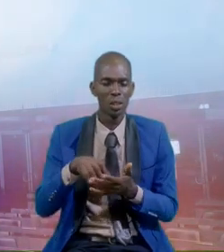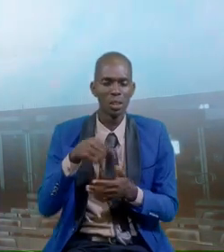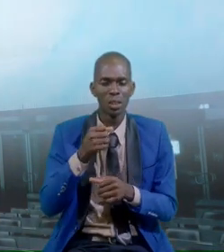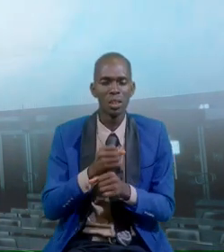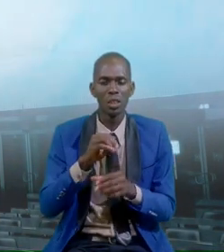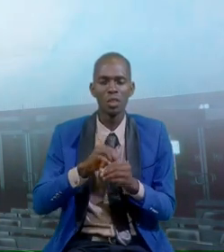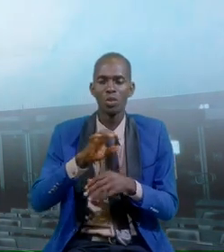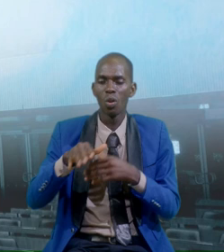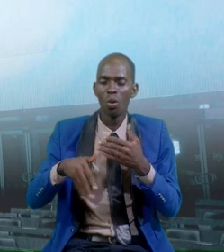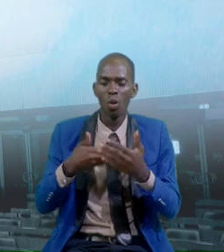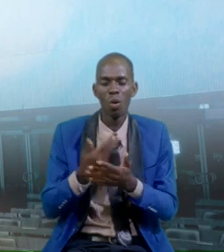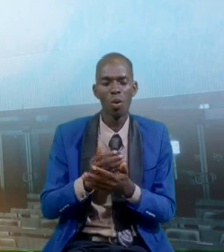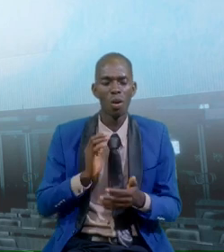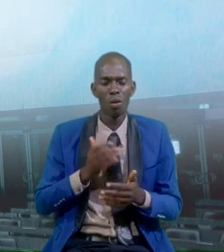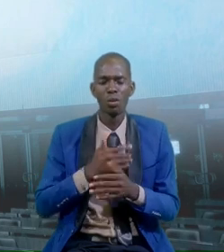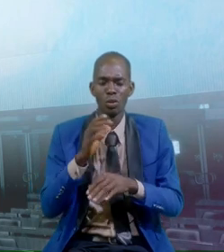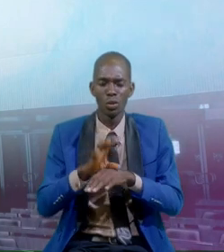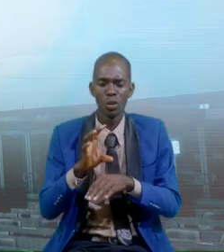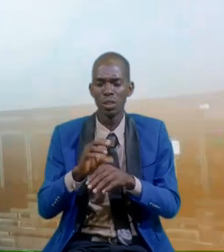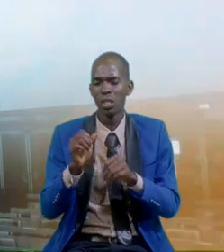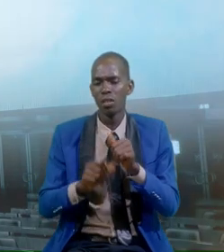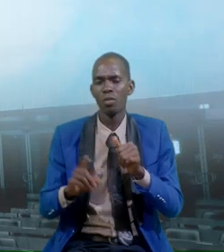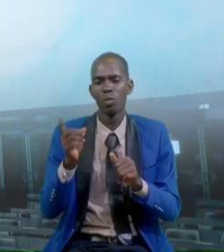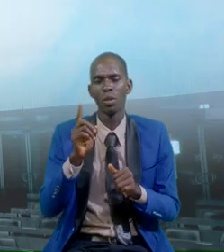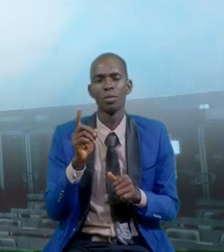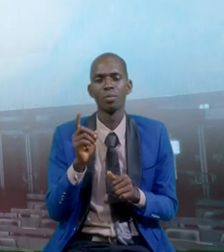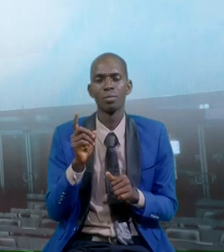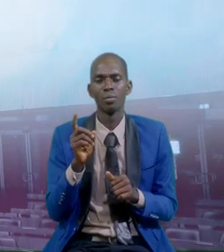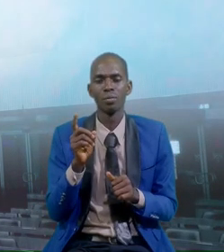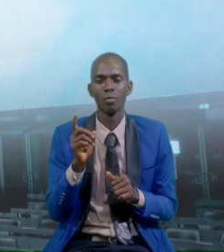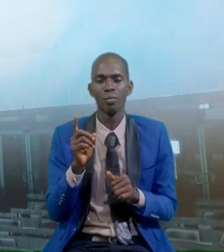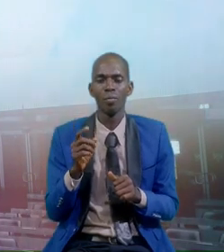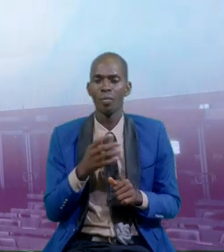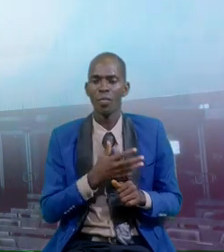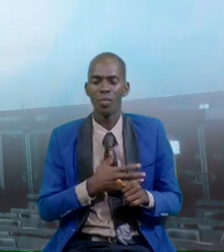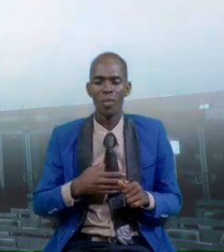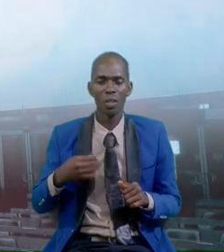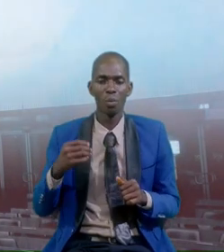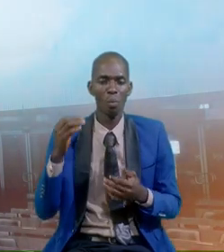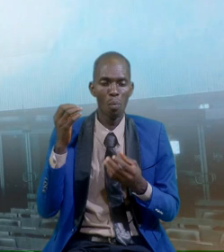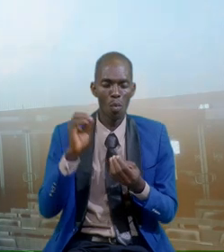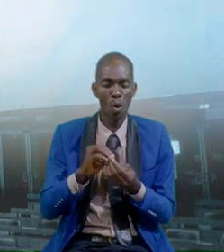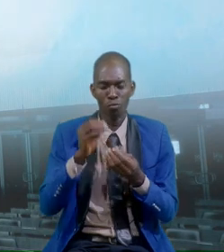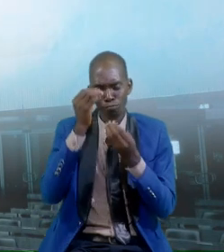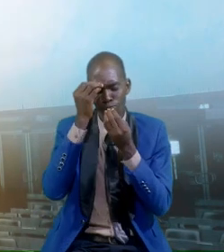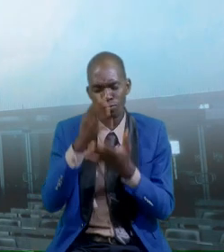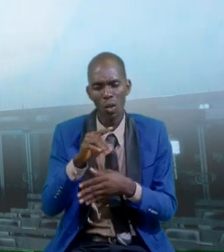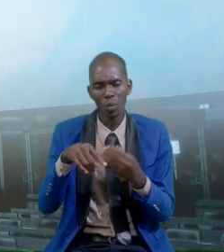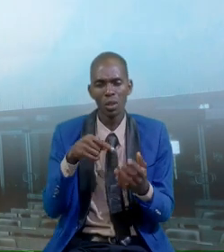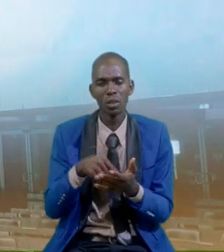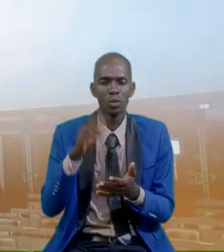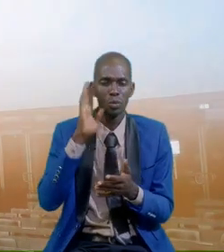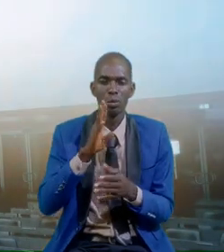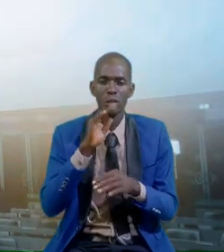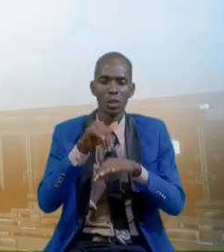churches globally. More details about this will be sent to you. Our pastor will be delighted to have